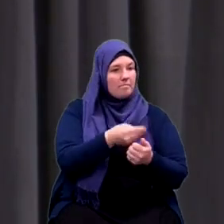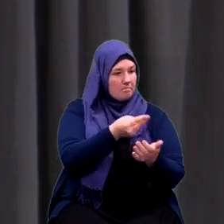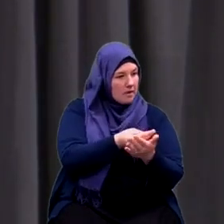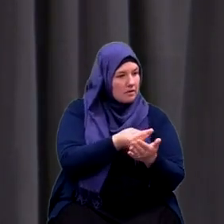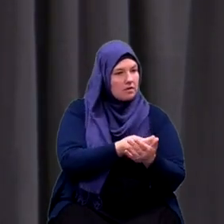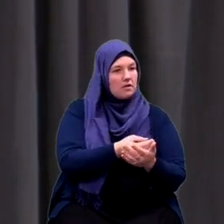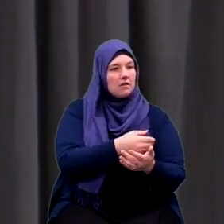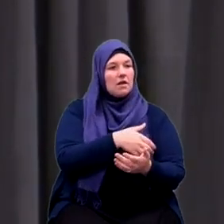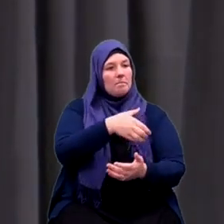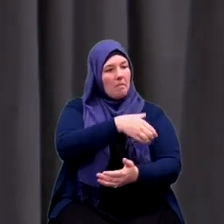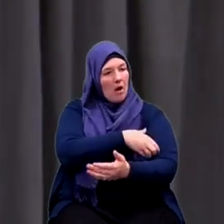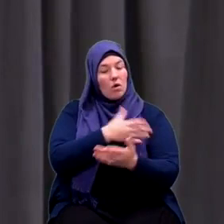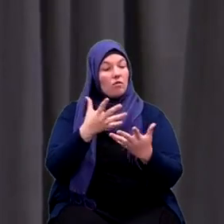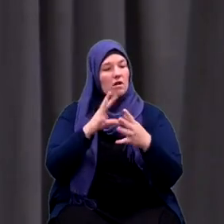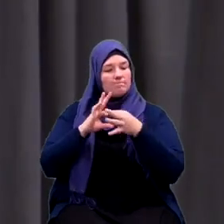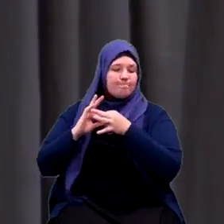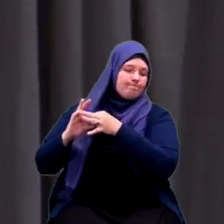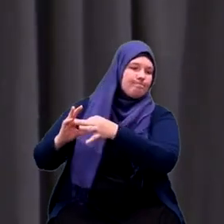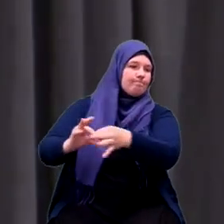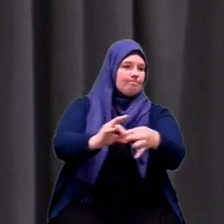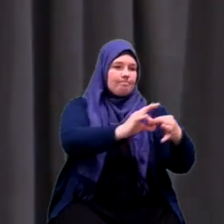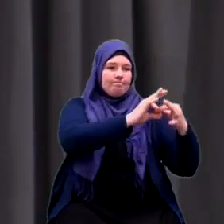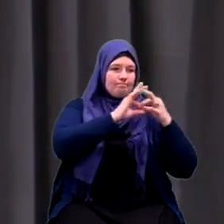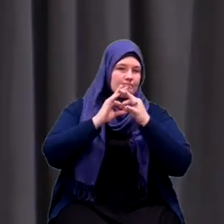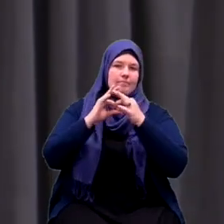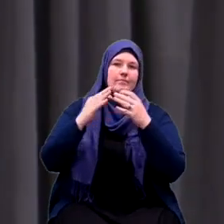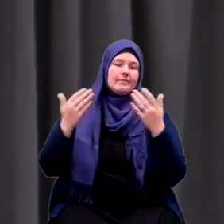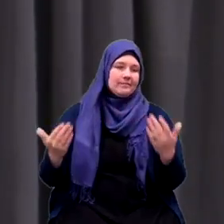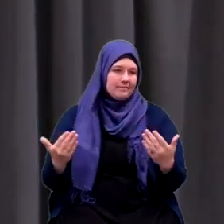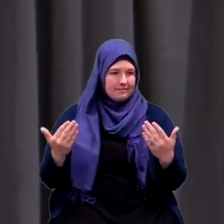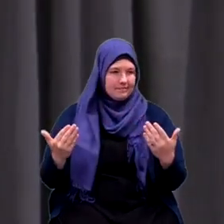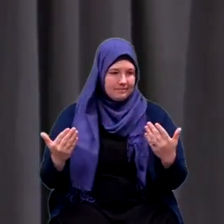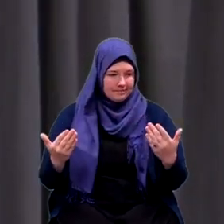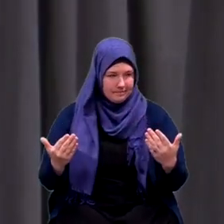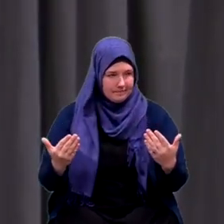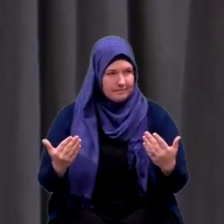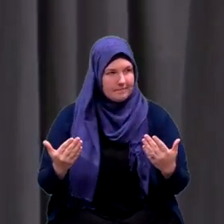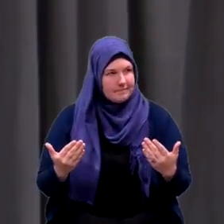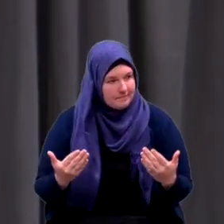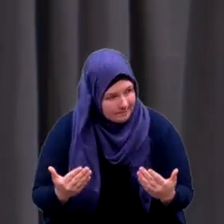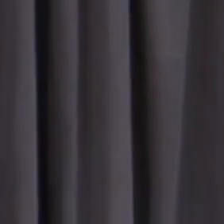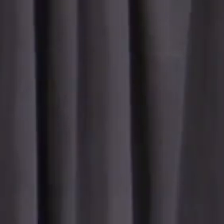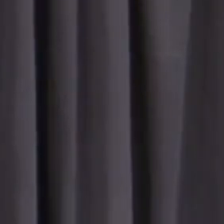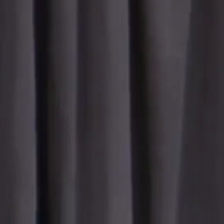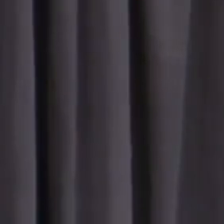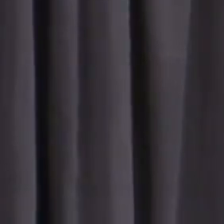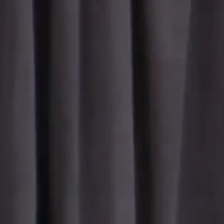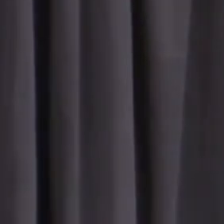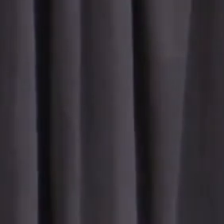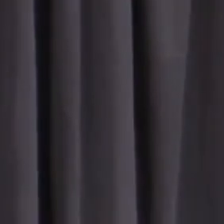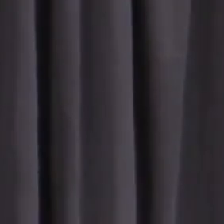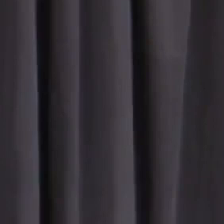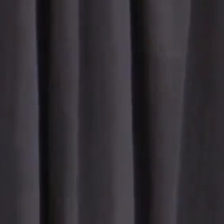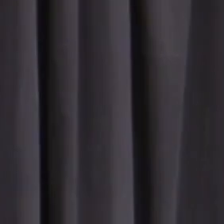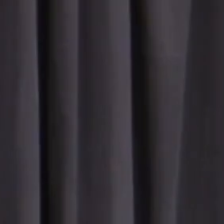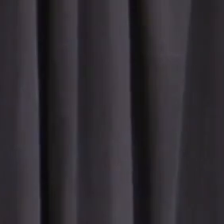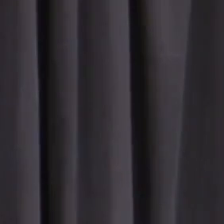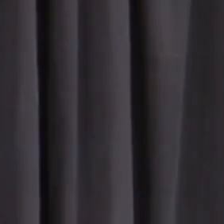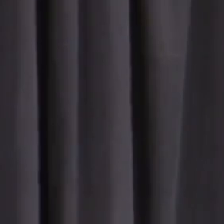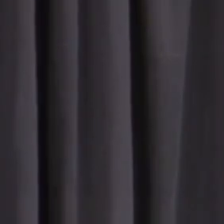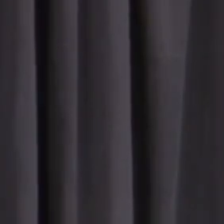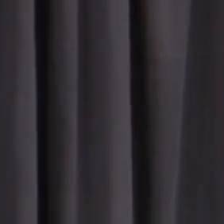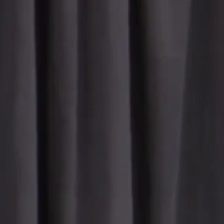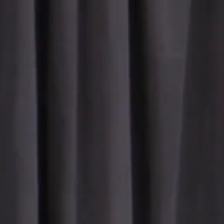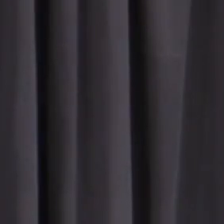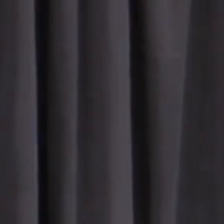and the power of unity. Allahumma hadina fi man hadayt, wa afina fi man afayt, wa tawallana fi man